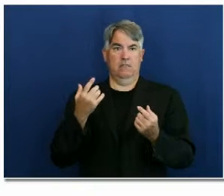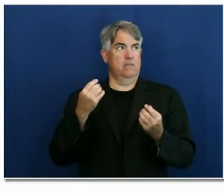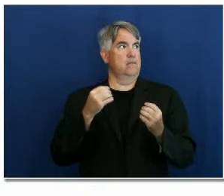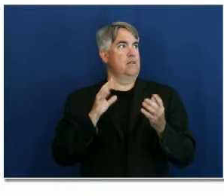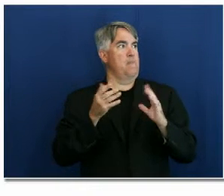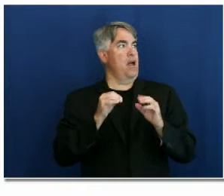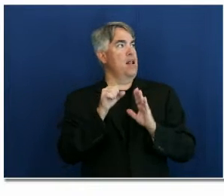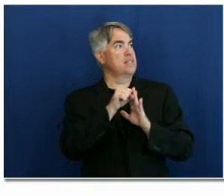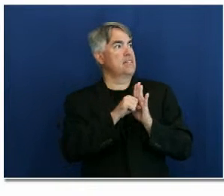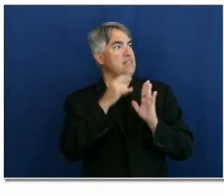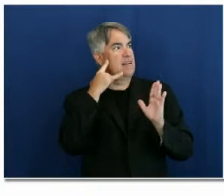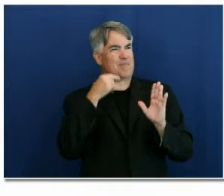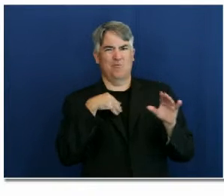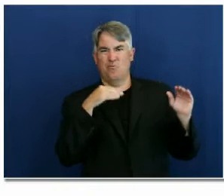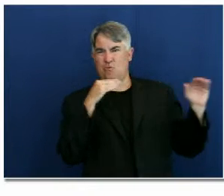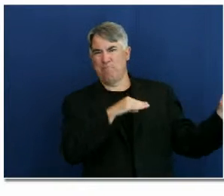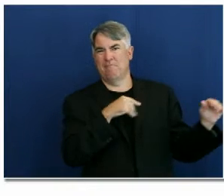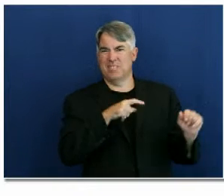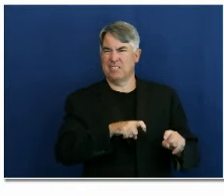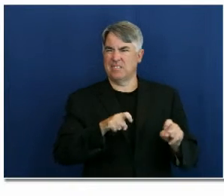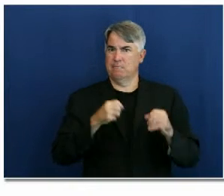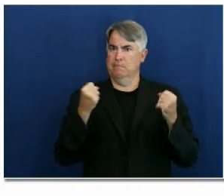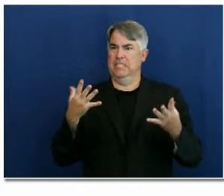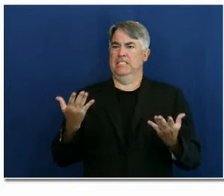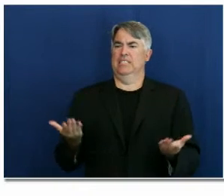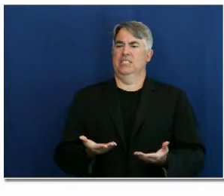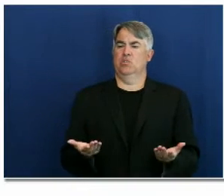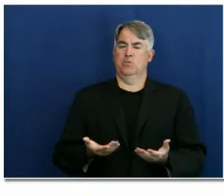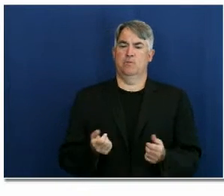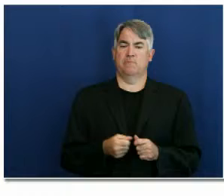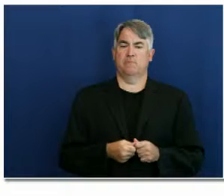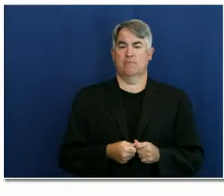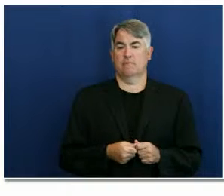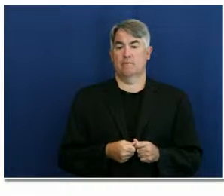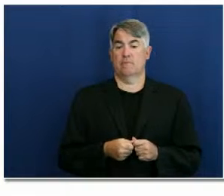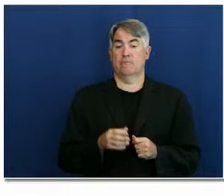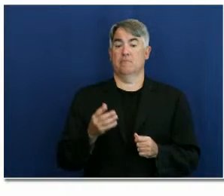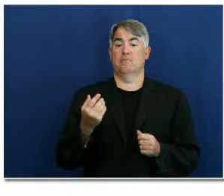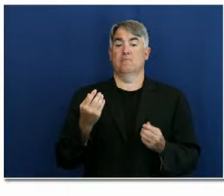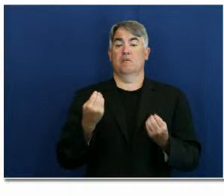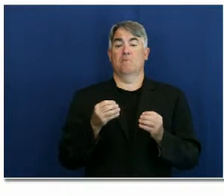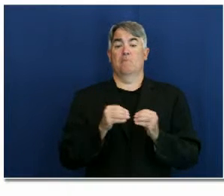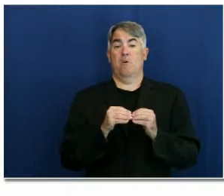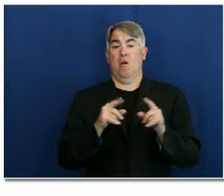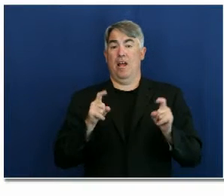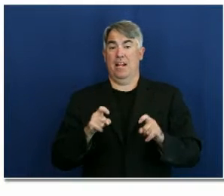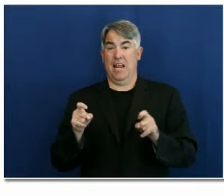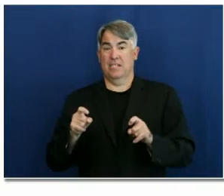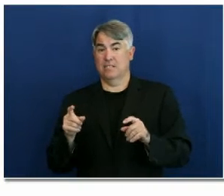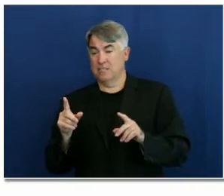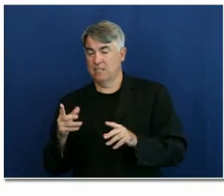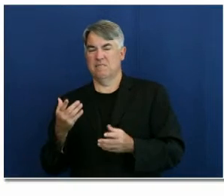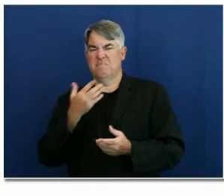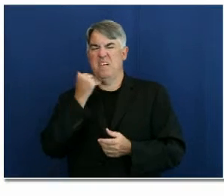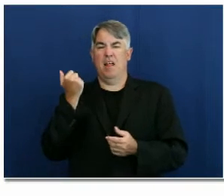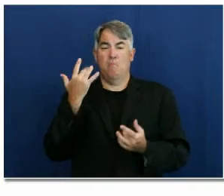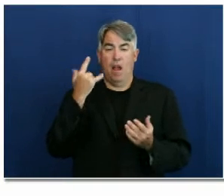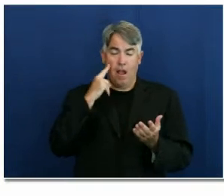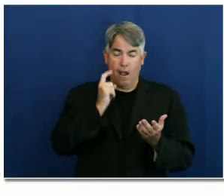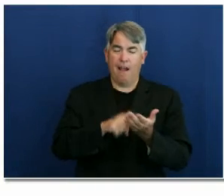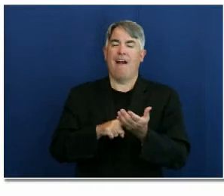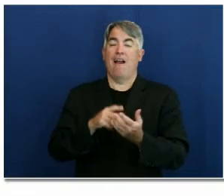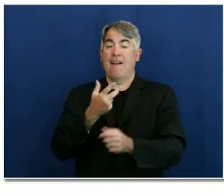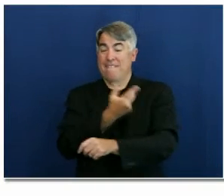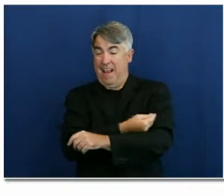encouraging numbers. As there's fewer cases, as more people are vaccinated, there's less opportunity to spread. And we think this bodes well for the future moving